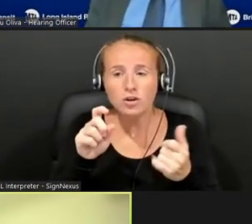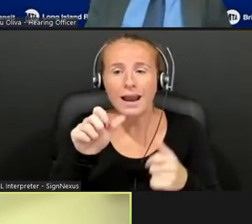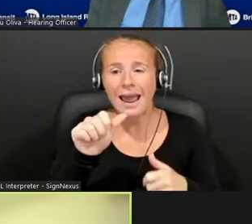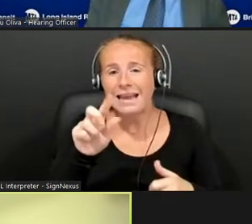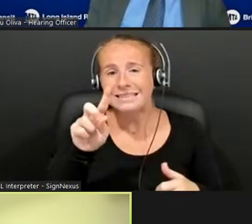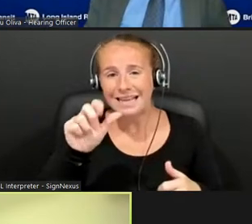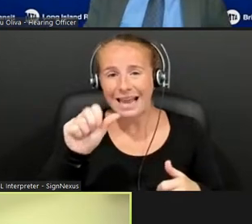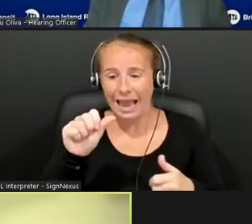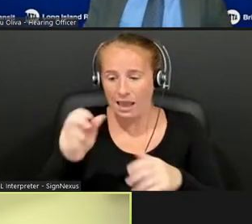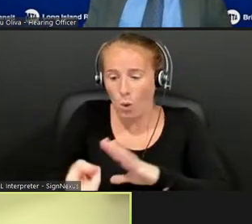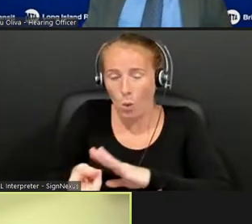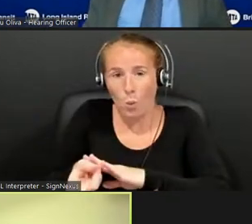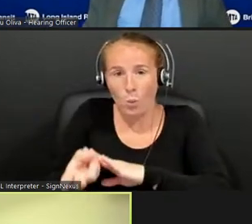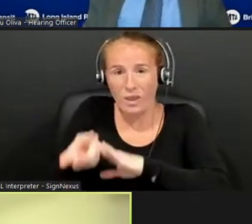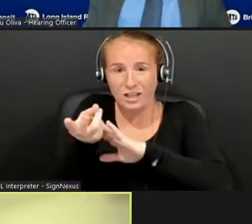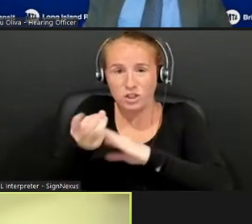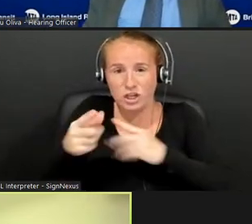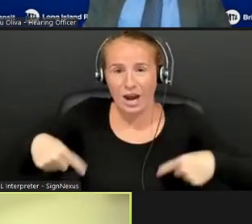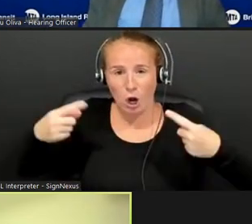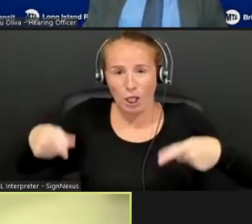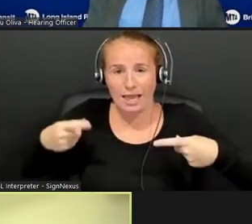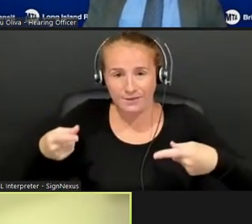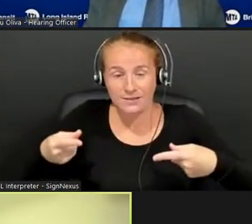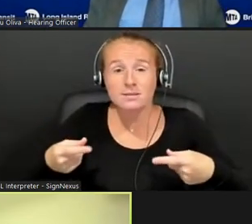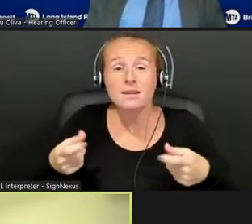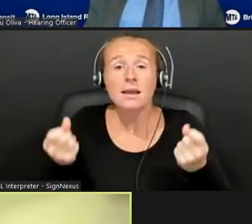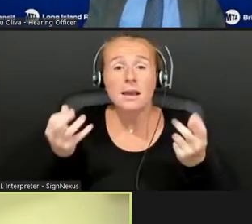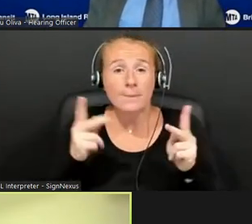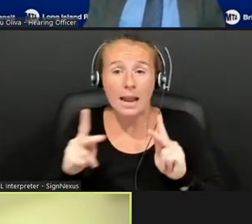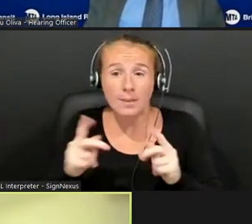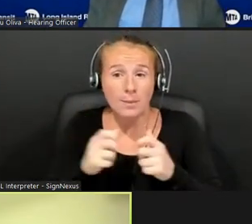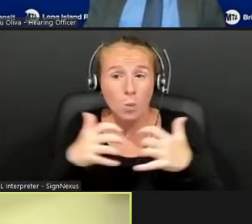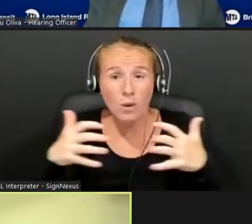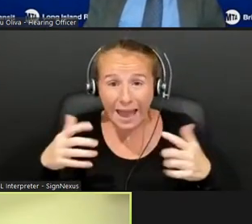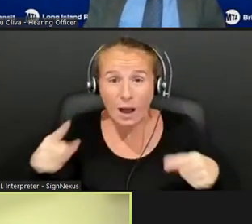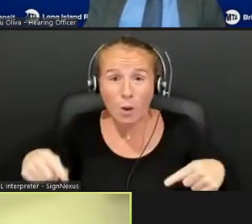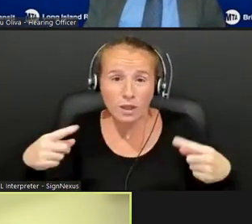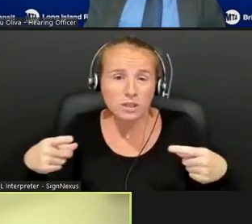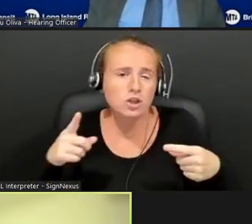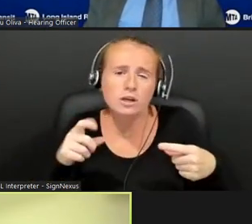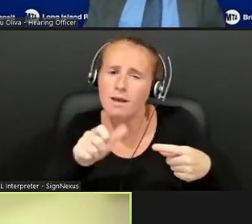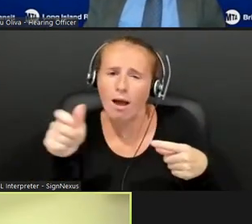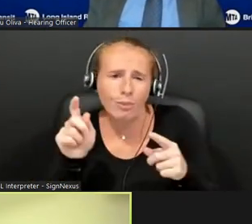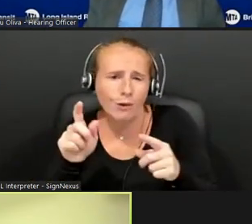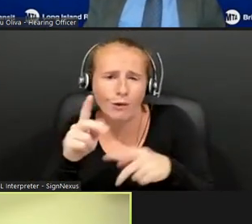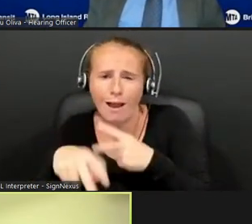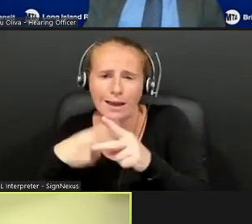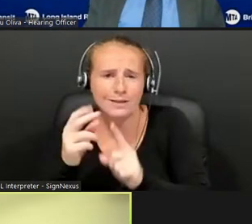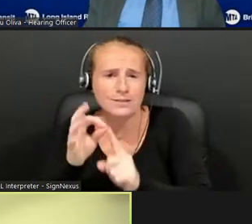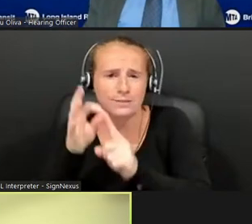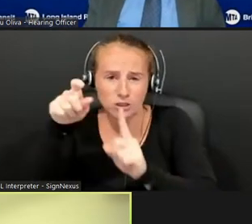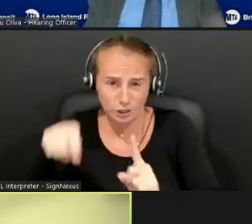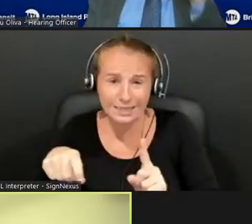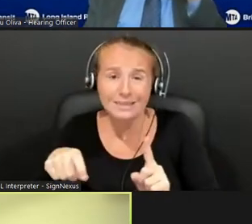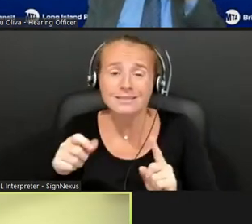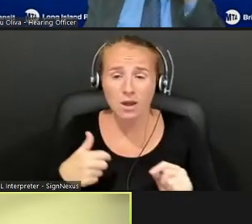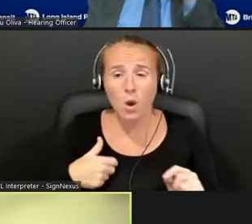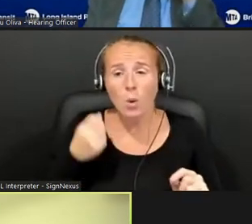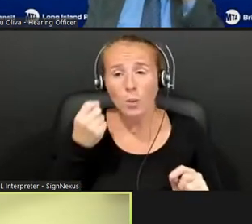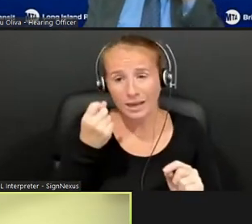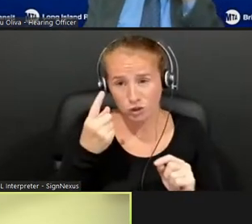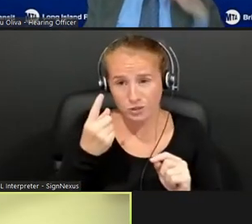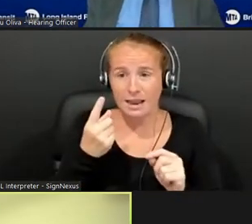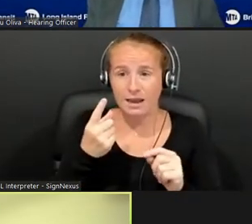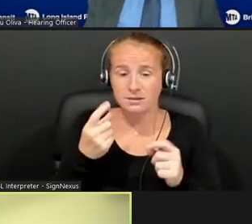wheelchair lifts many more passengers without wheelchairs that also have special needs EA recognizes that vehicles with disabled plates should be